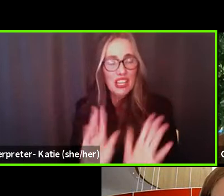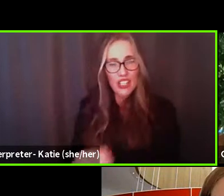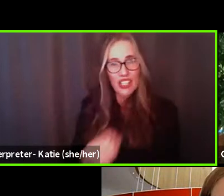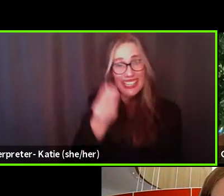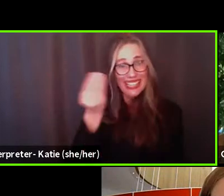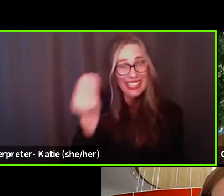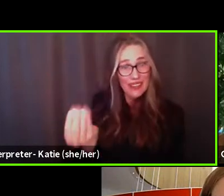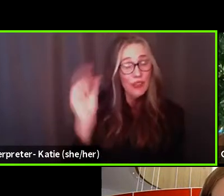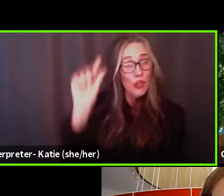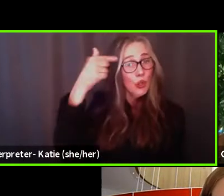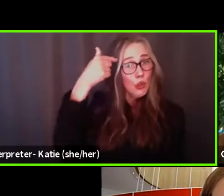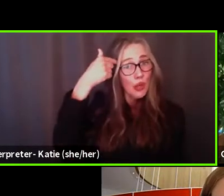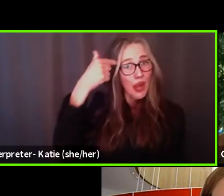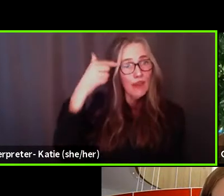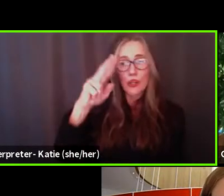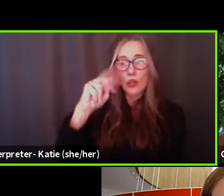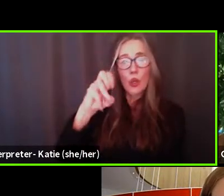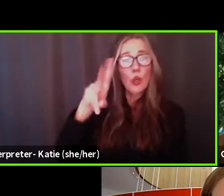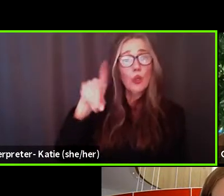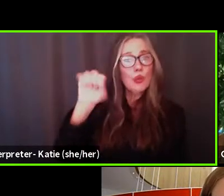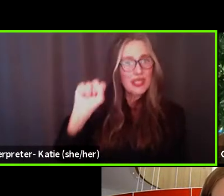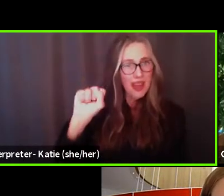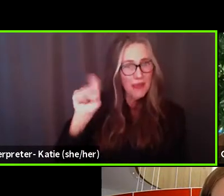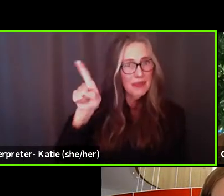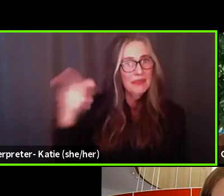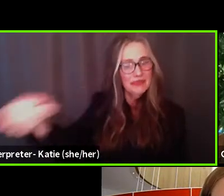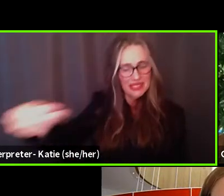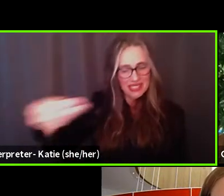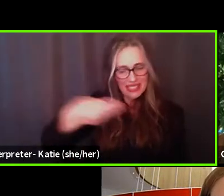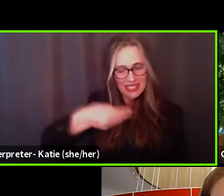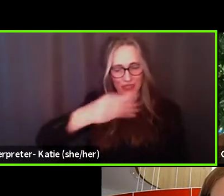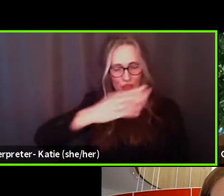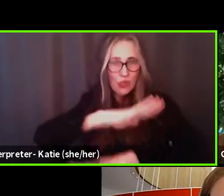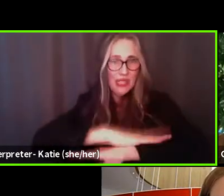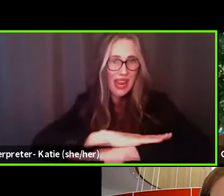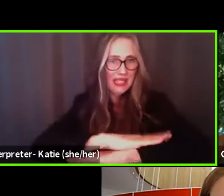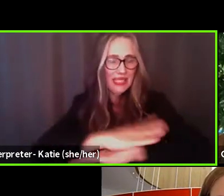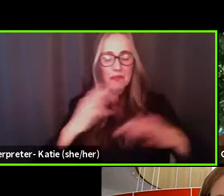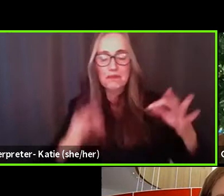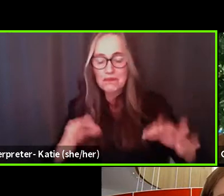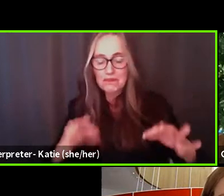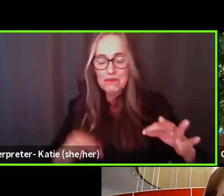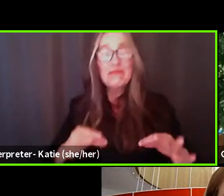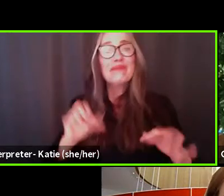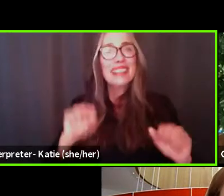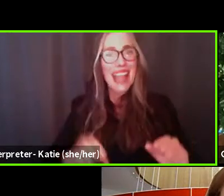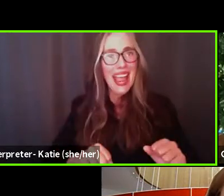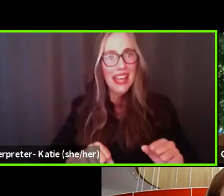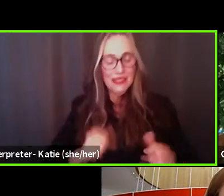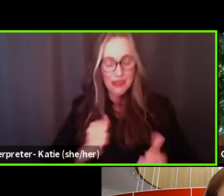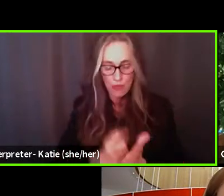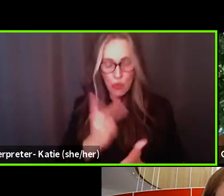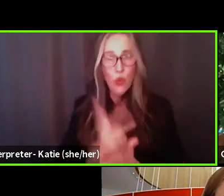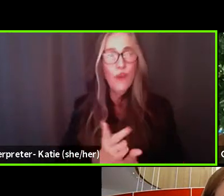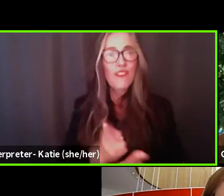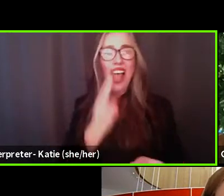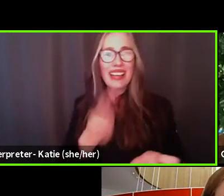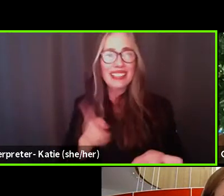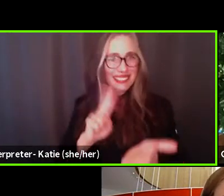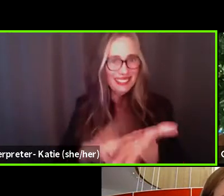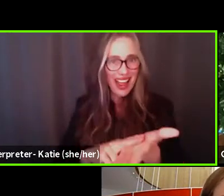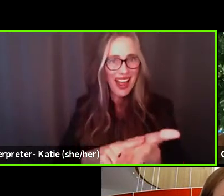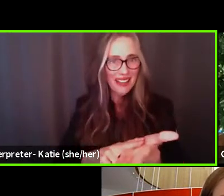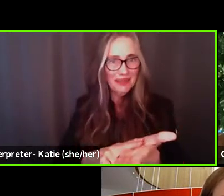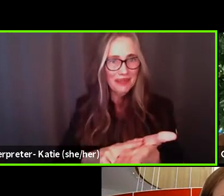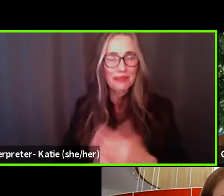desk and he will then be able to formally approve and sign the final budget and for